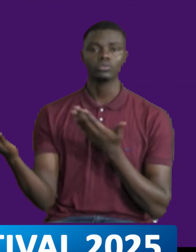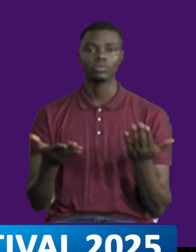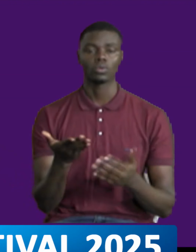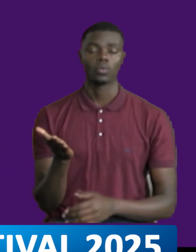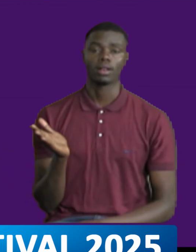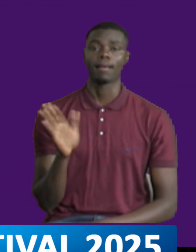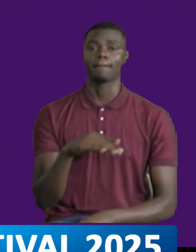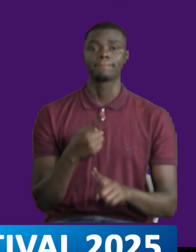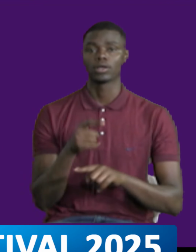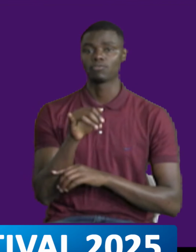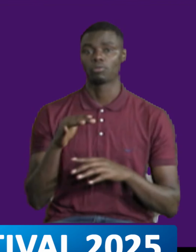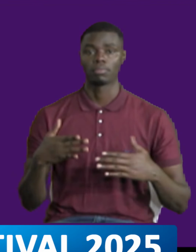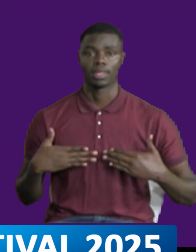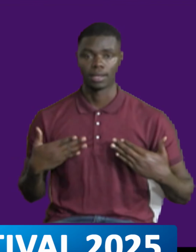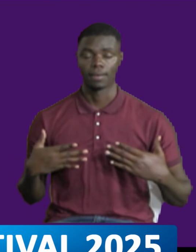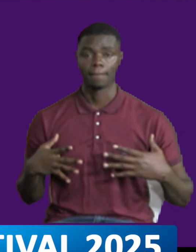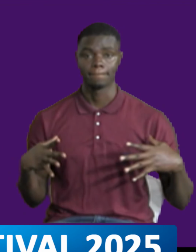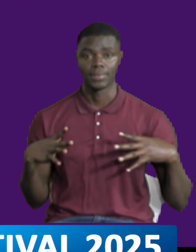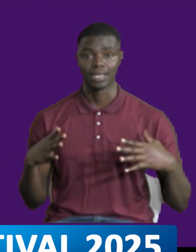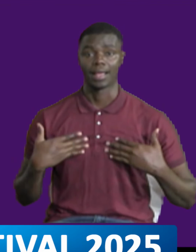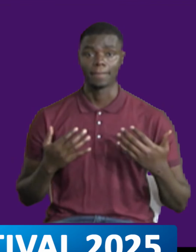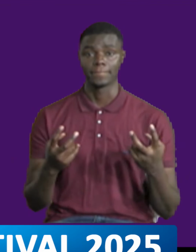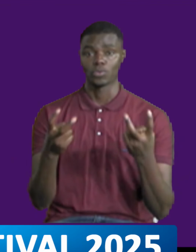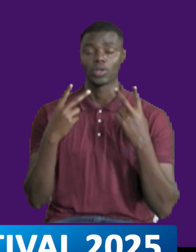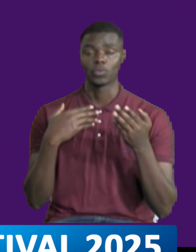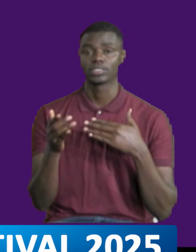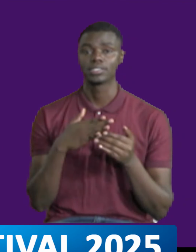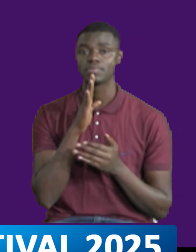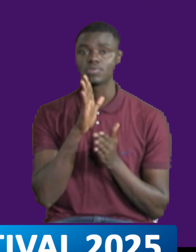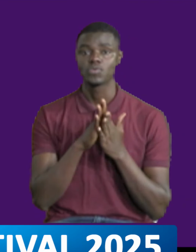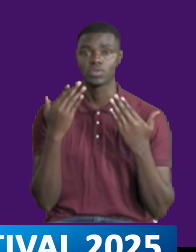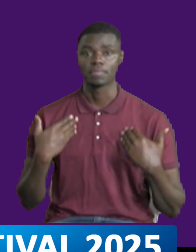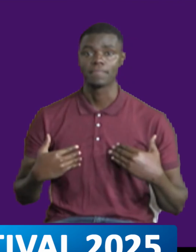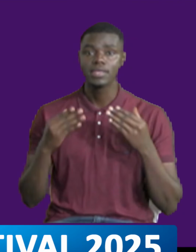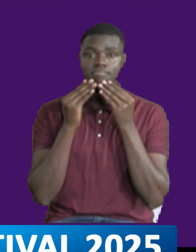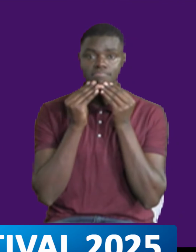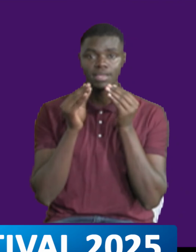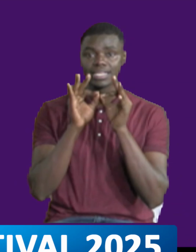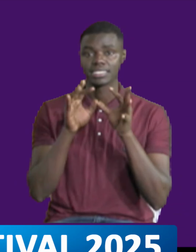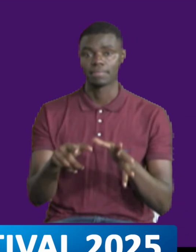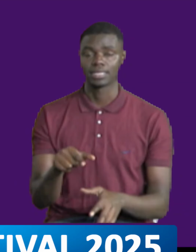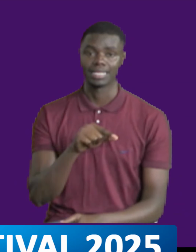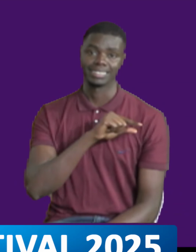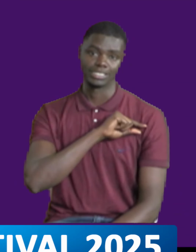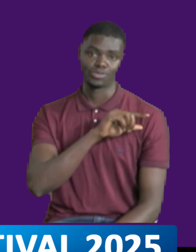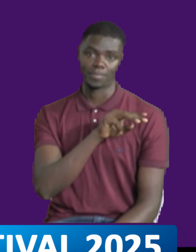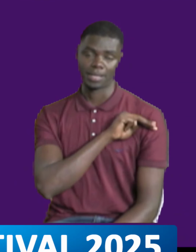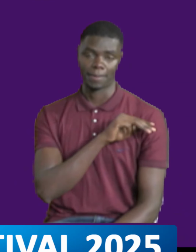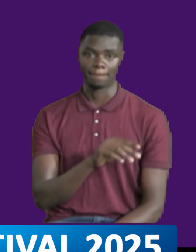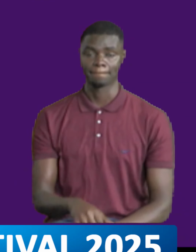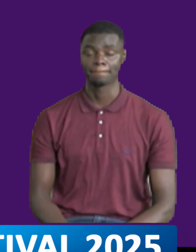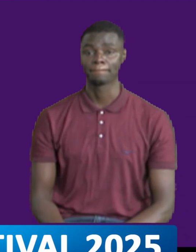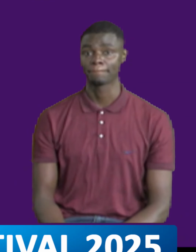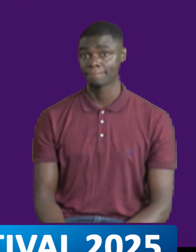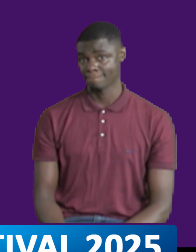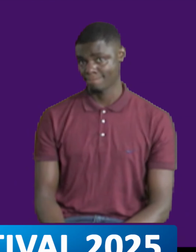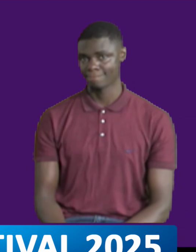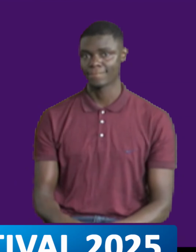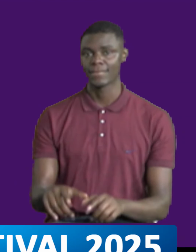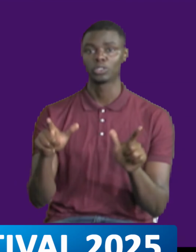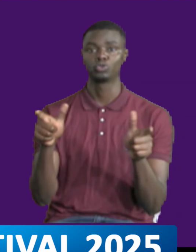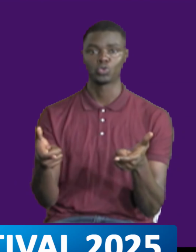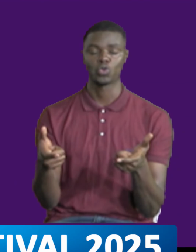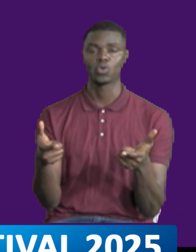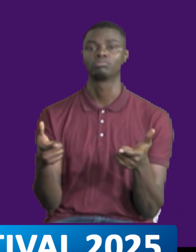welcome back from that break. Glad you're still watching Science Breakfast with me, Alan Habata, and the silent language interpreter is Gideon Miner. In studio,